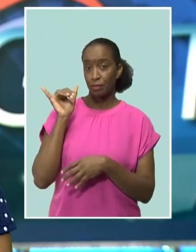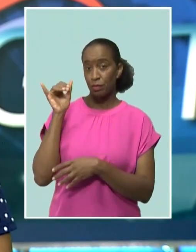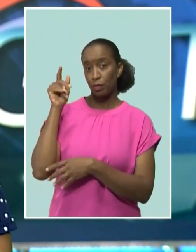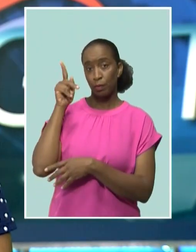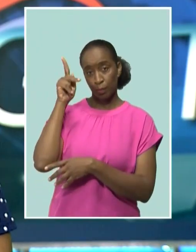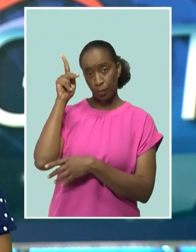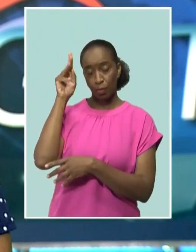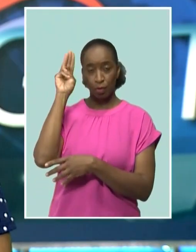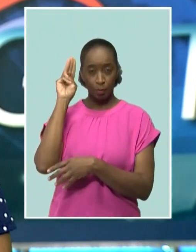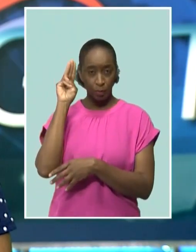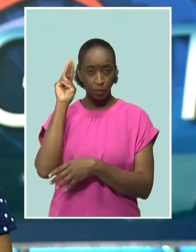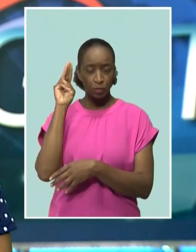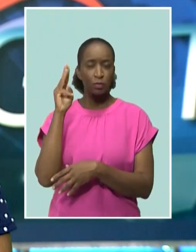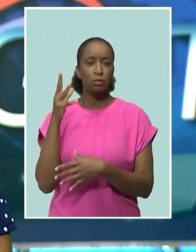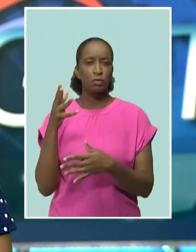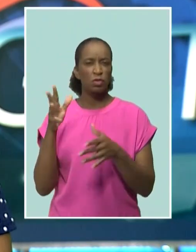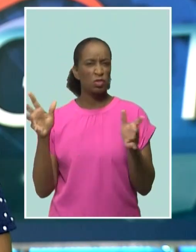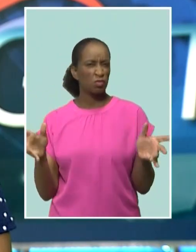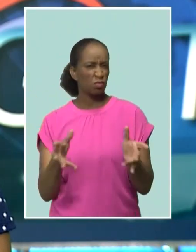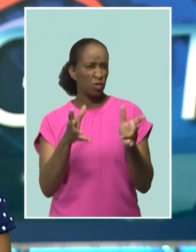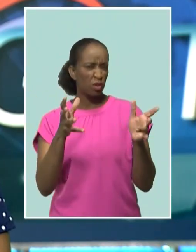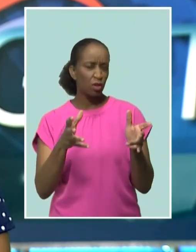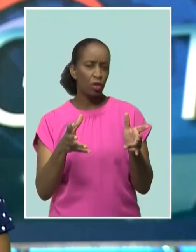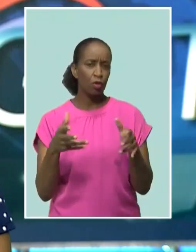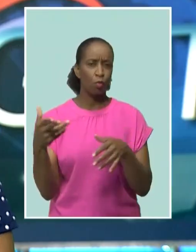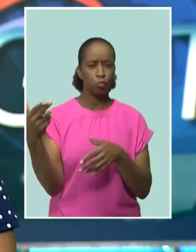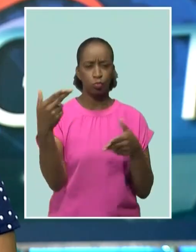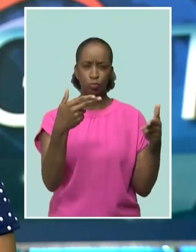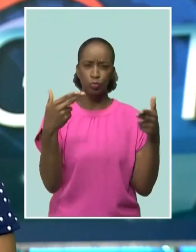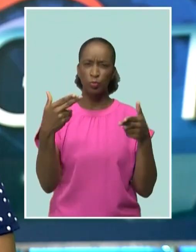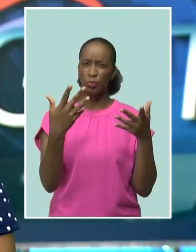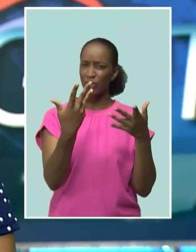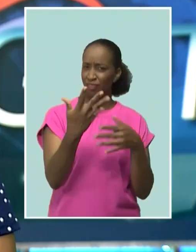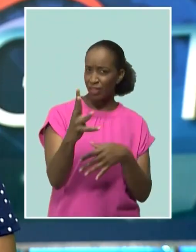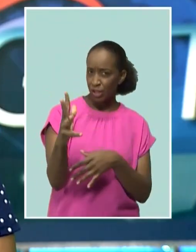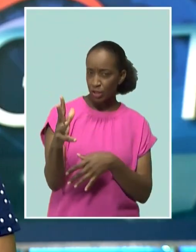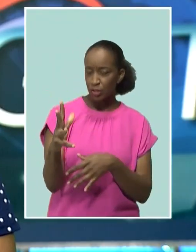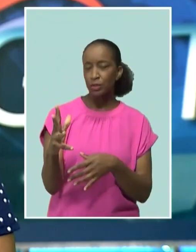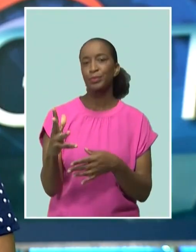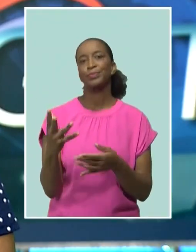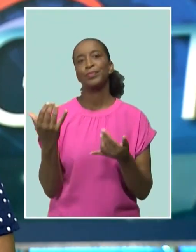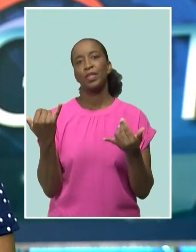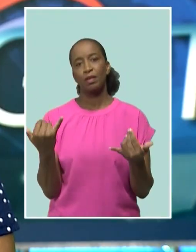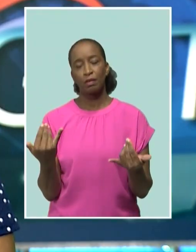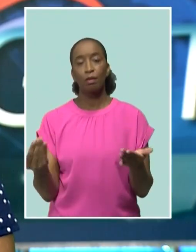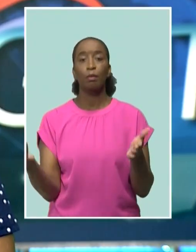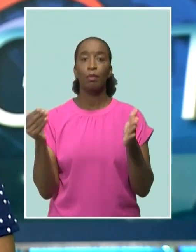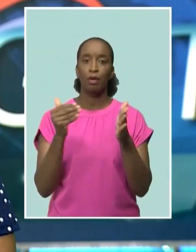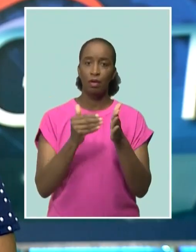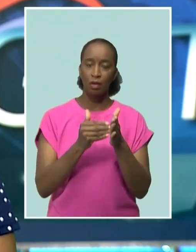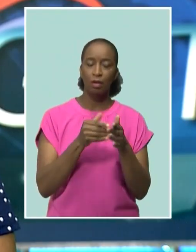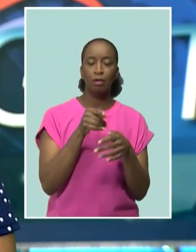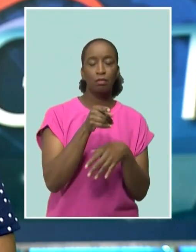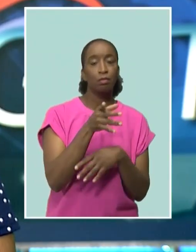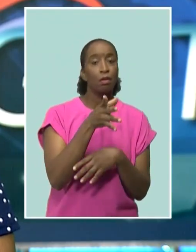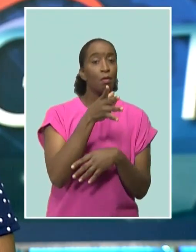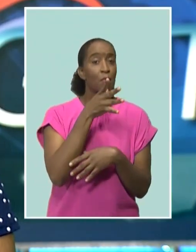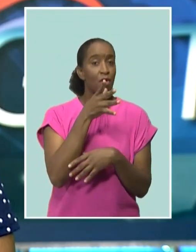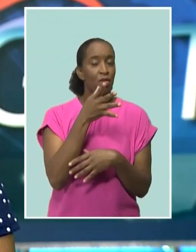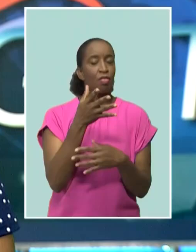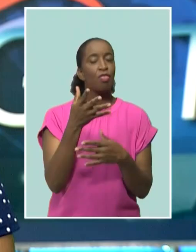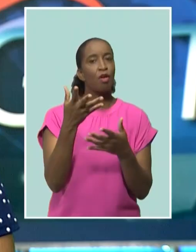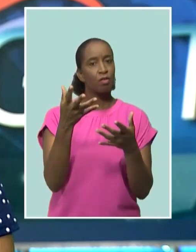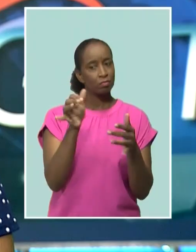called for an end to the gun crime plaguing the country, a mother is also pleading for it to stop. This after her